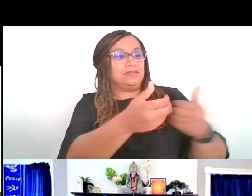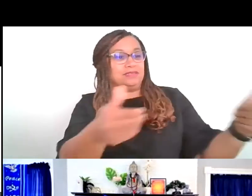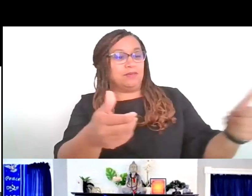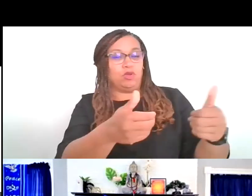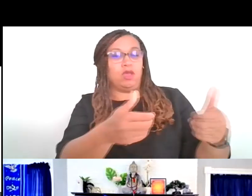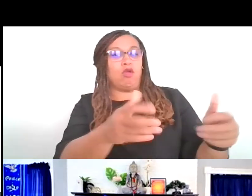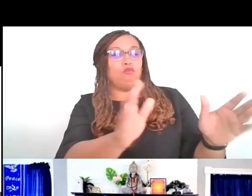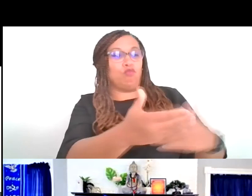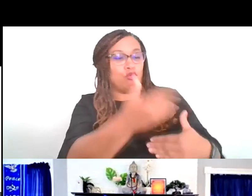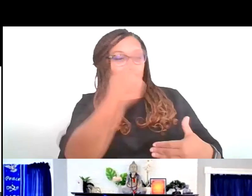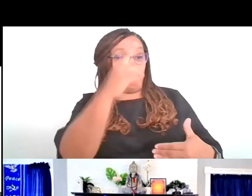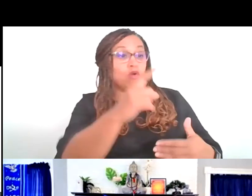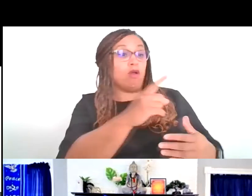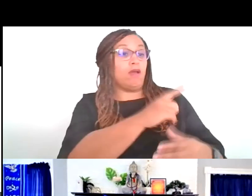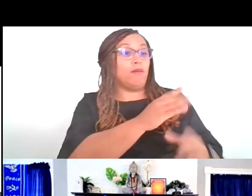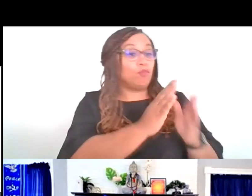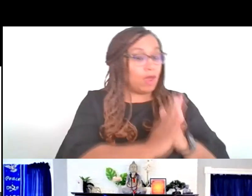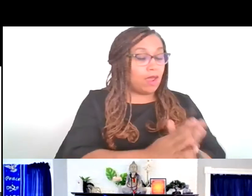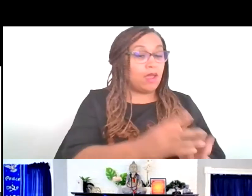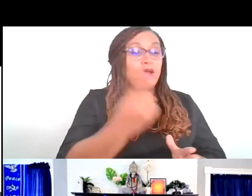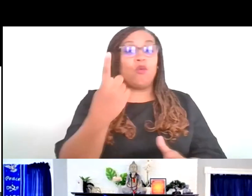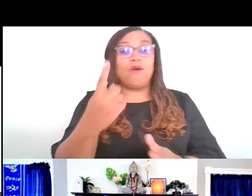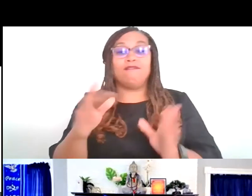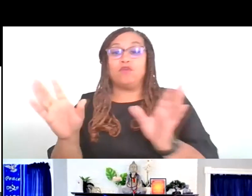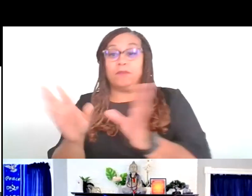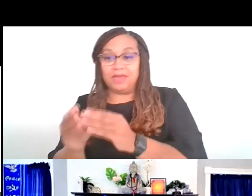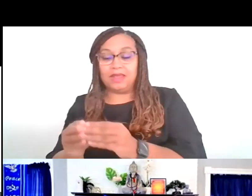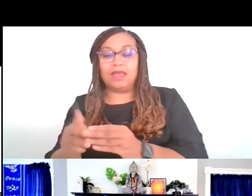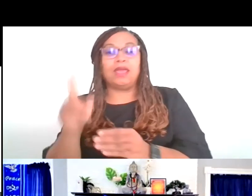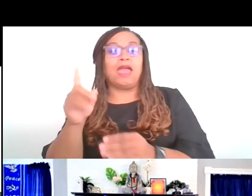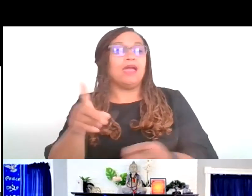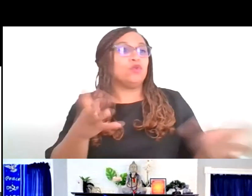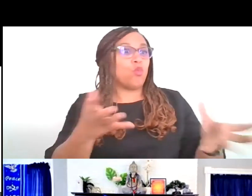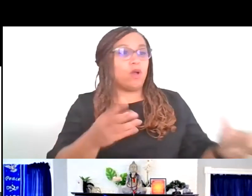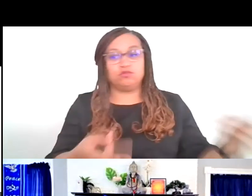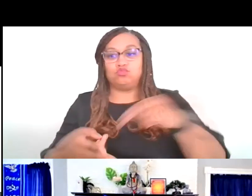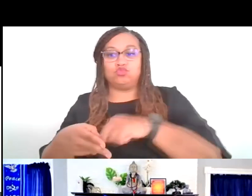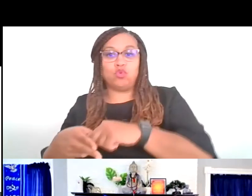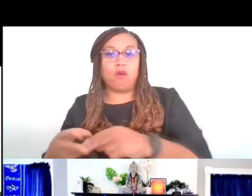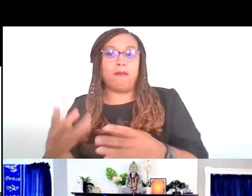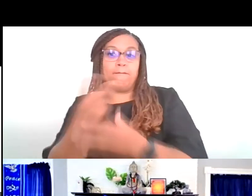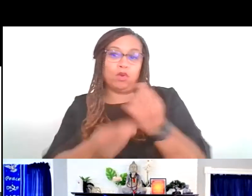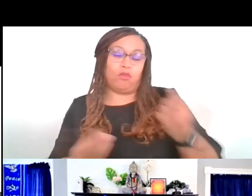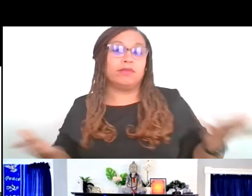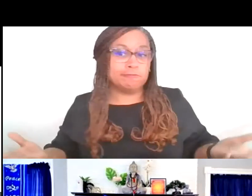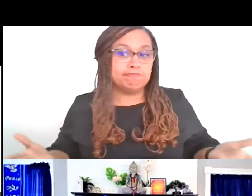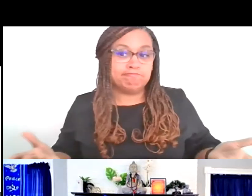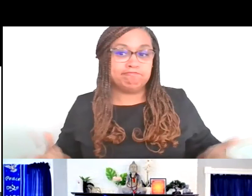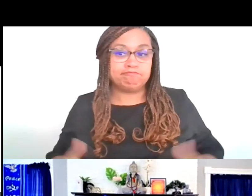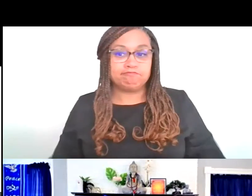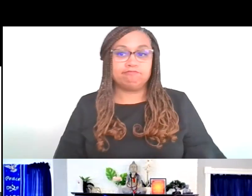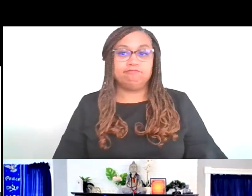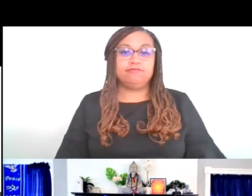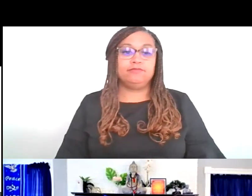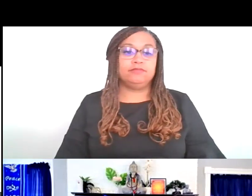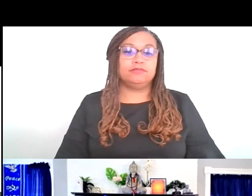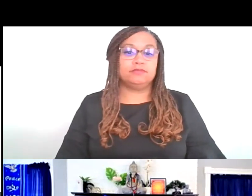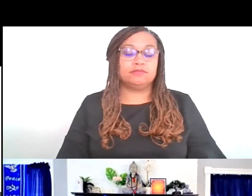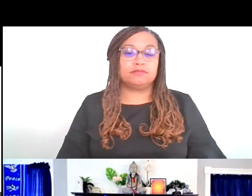So then we know timing wise. So prayer for prayer, both for both prayer and board meeting. Tracy's laughing at me